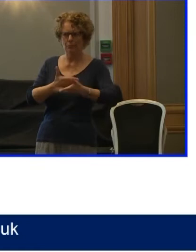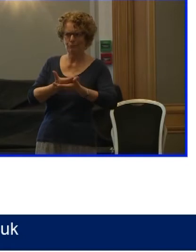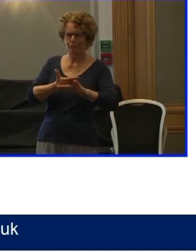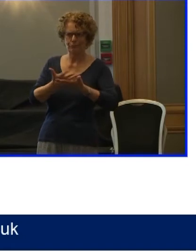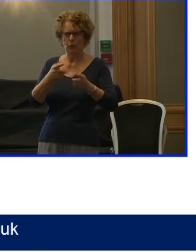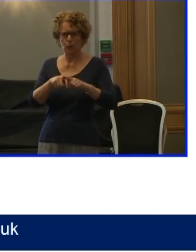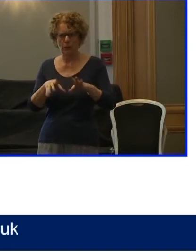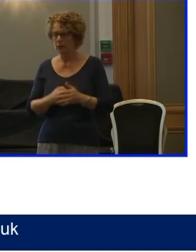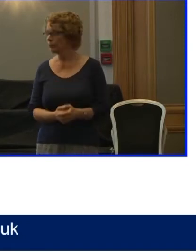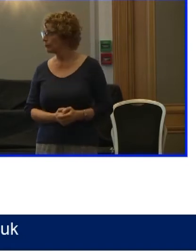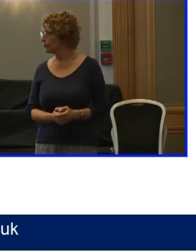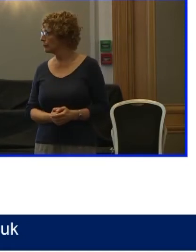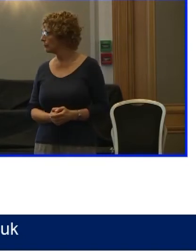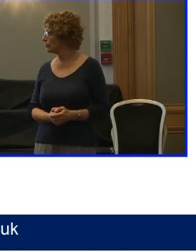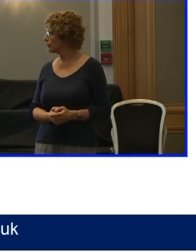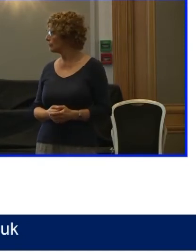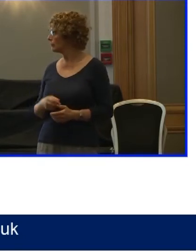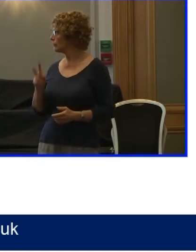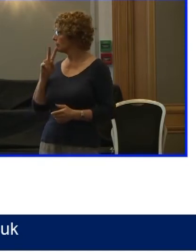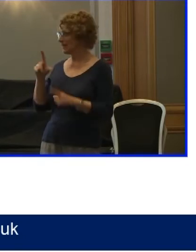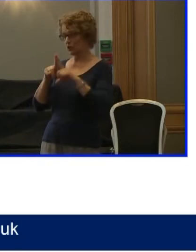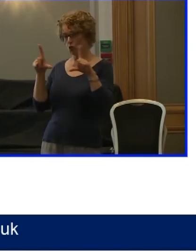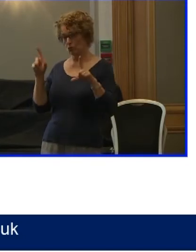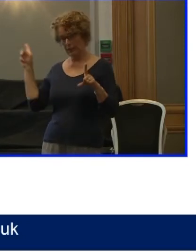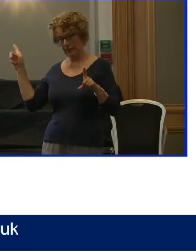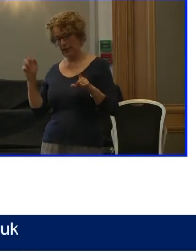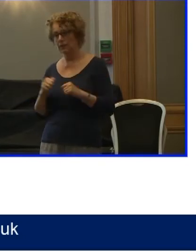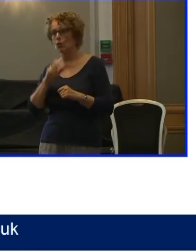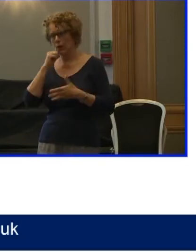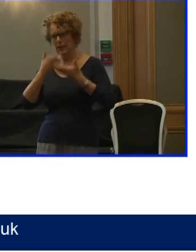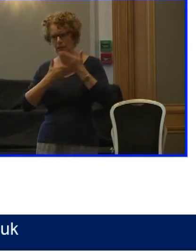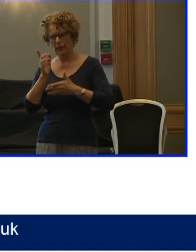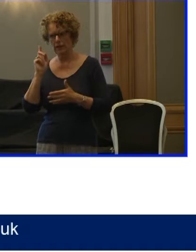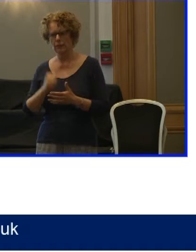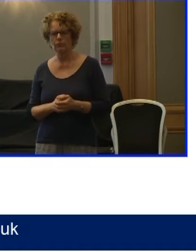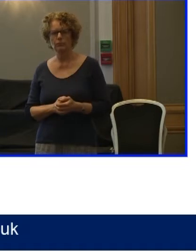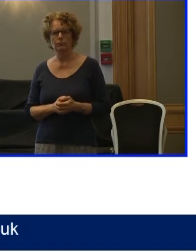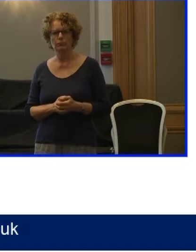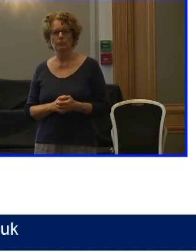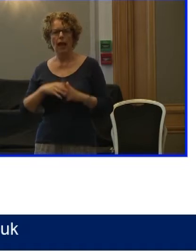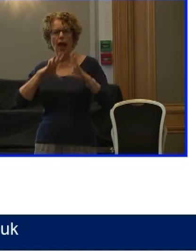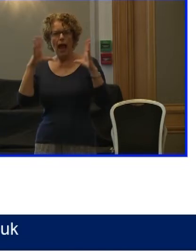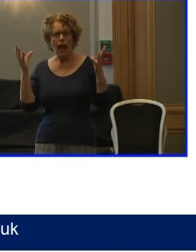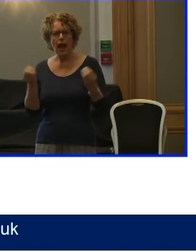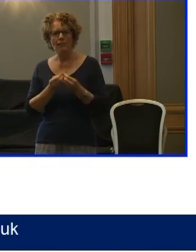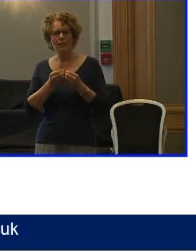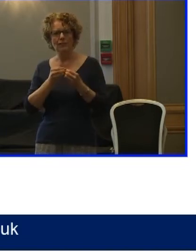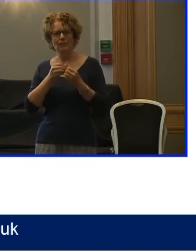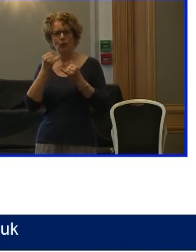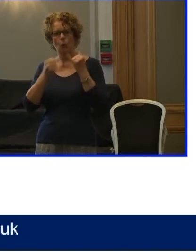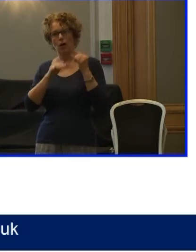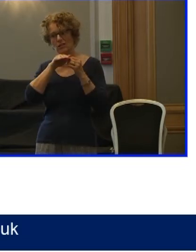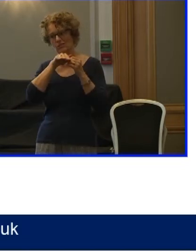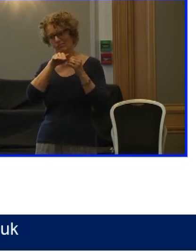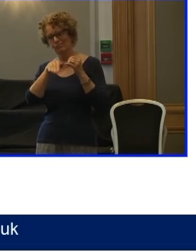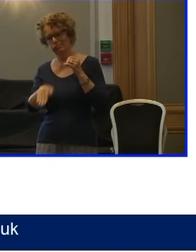if you have a look at the screen, I'm going to explain it for those who can't quite see the screen. Everything has gone downhill in